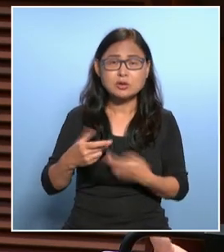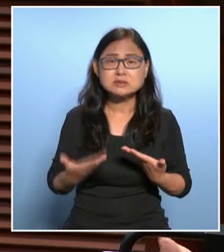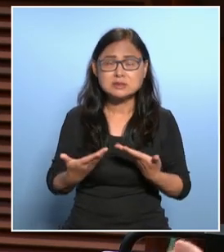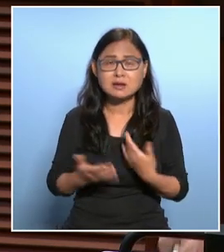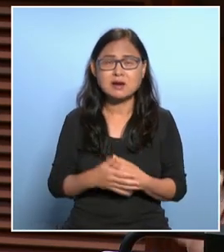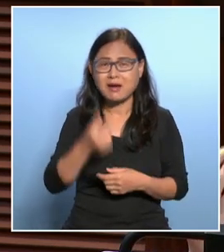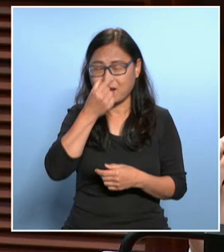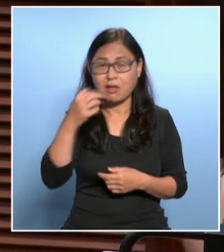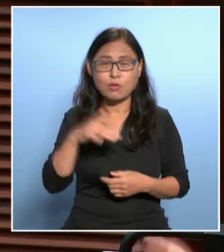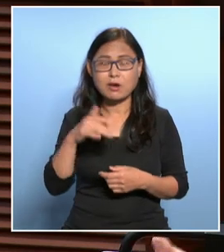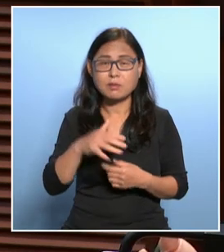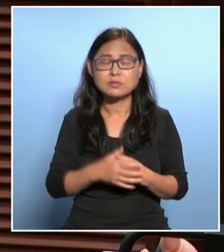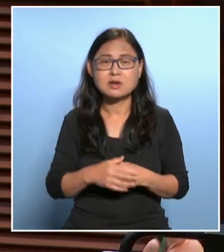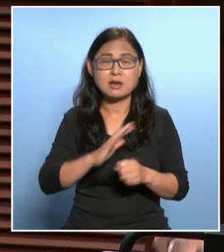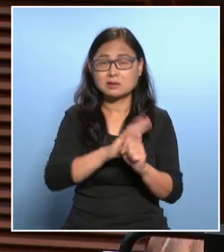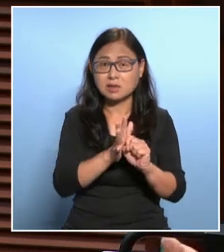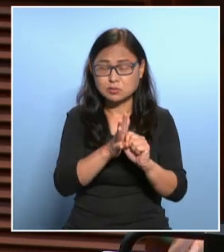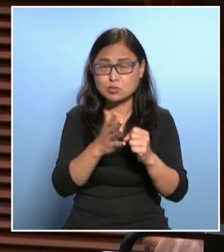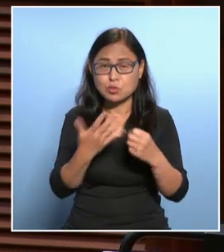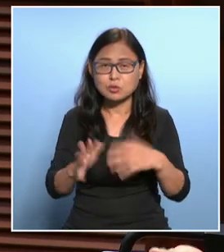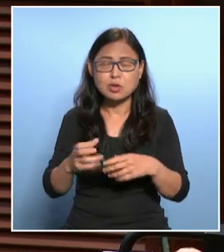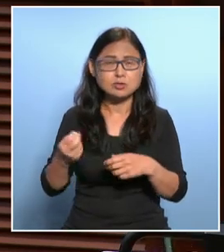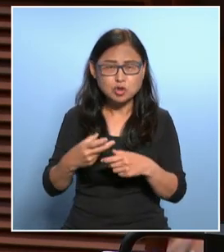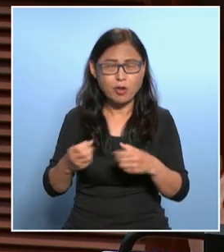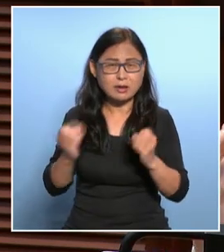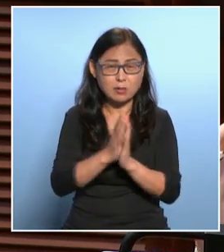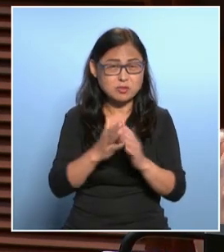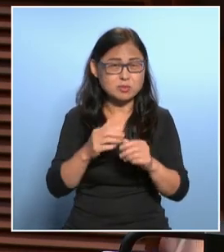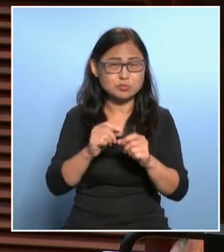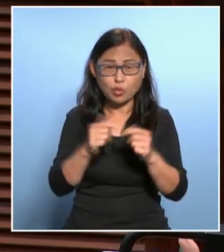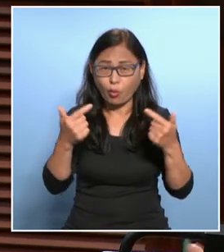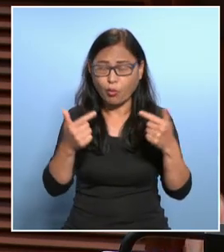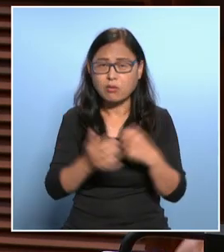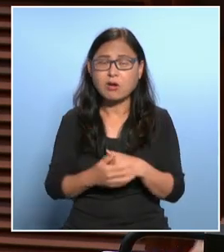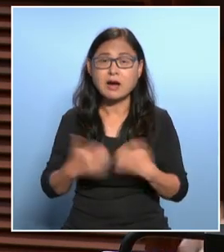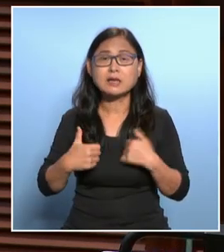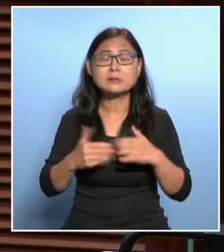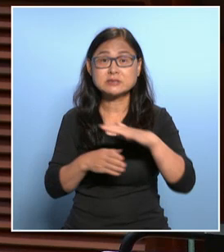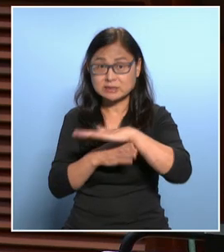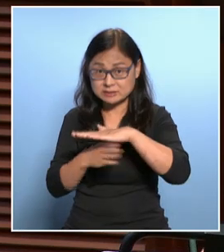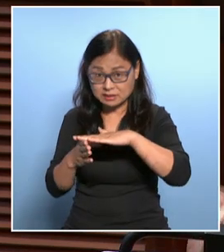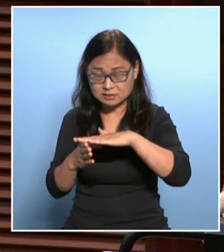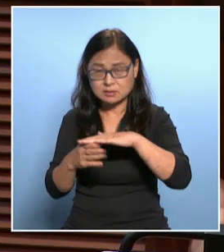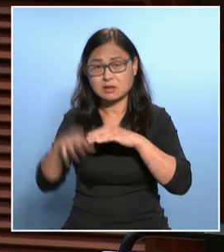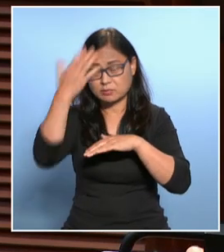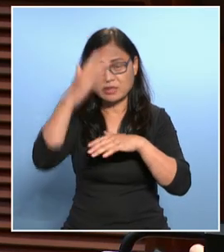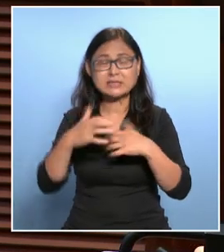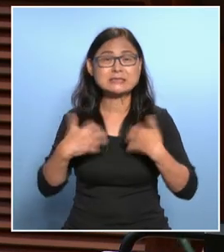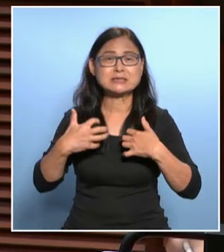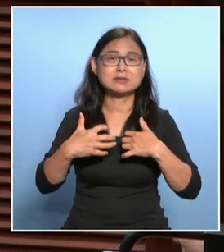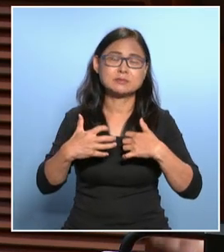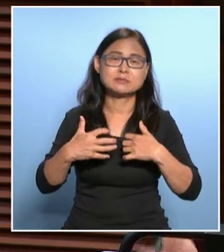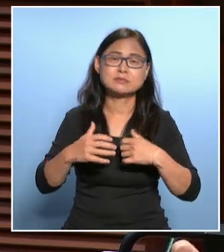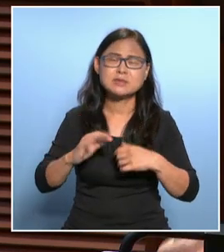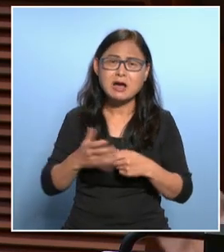good job in this regard. Now, we have the flu surge, and that there is also an upsurge in COVID. I know that